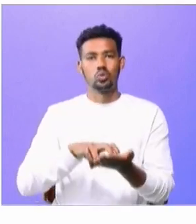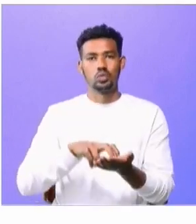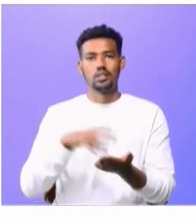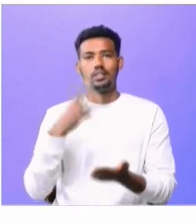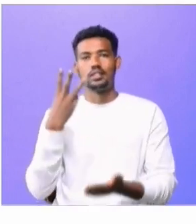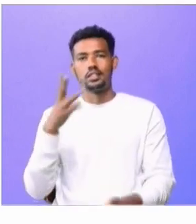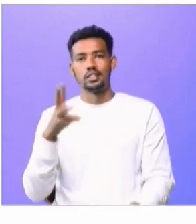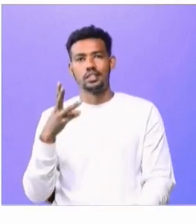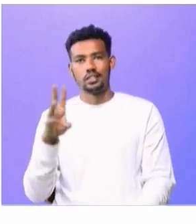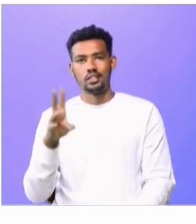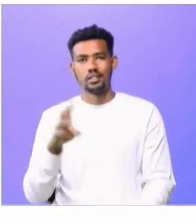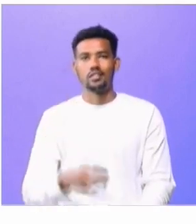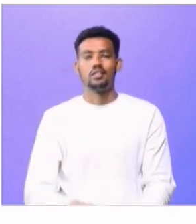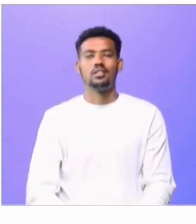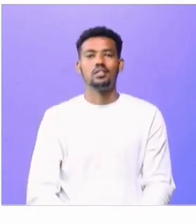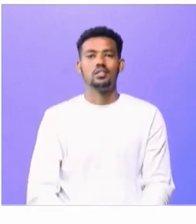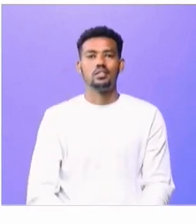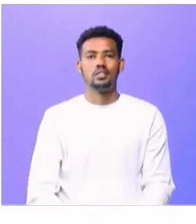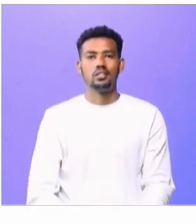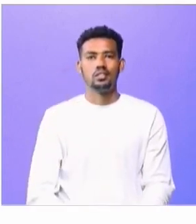2016.